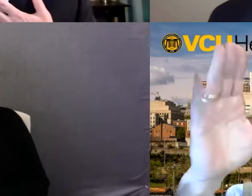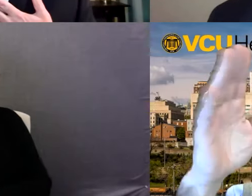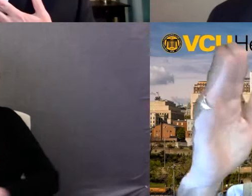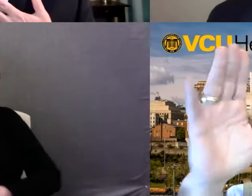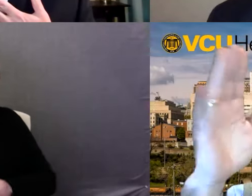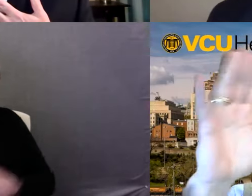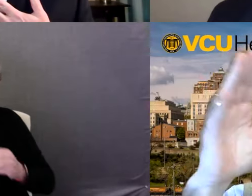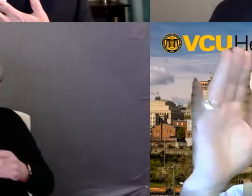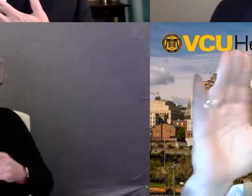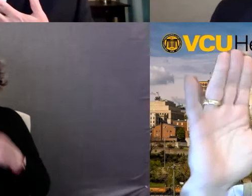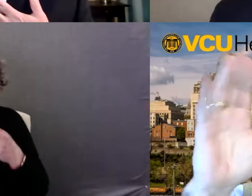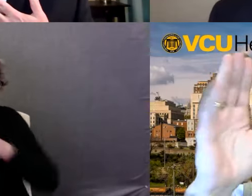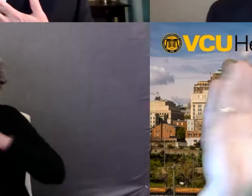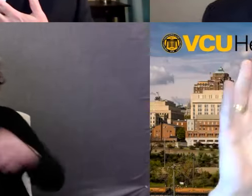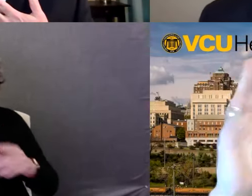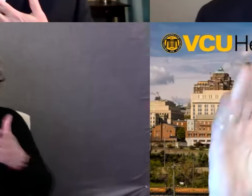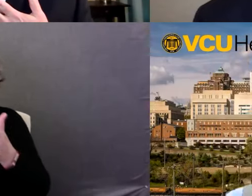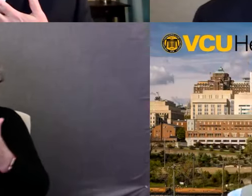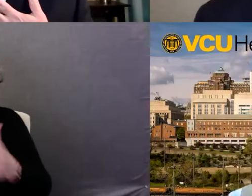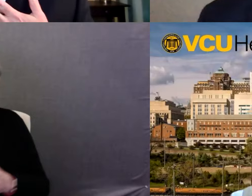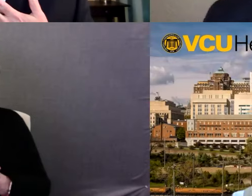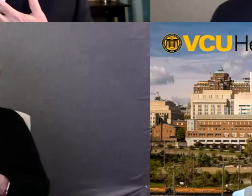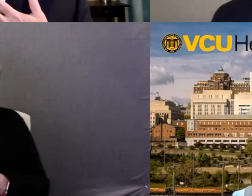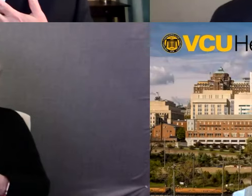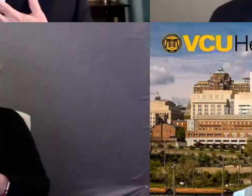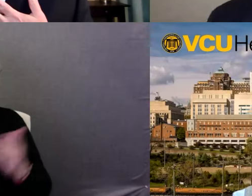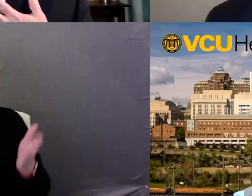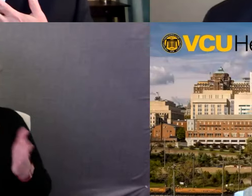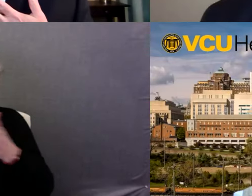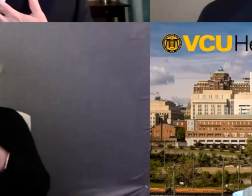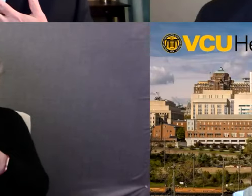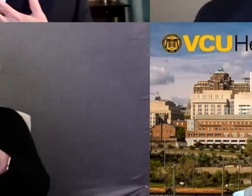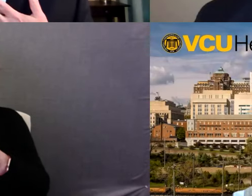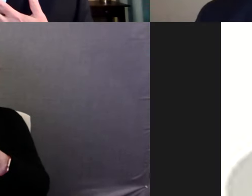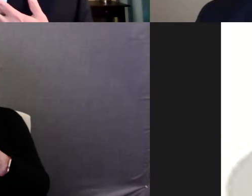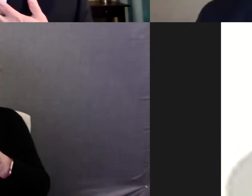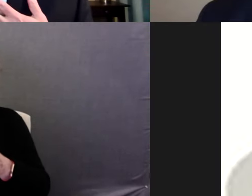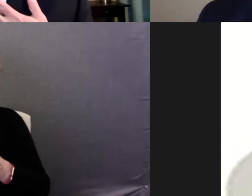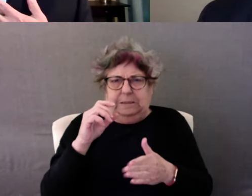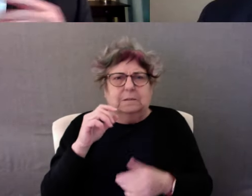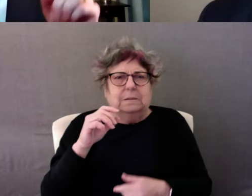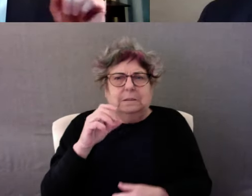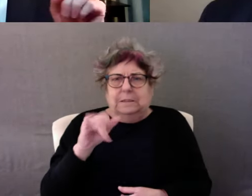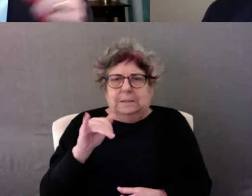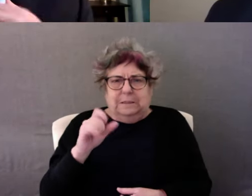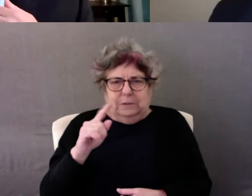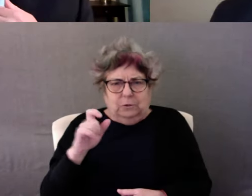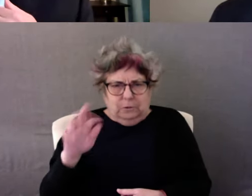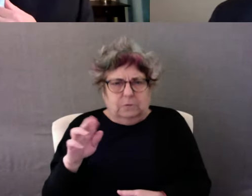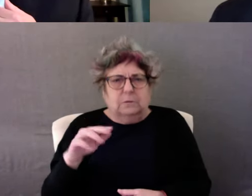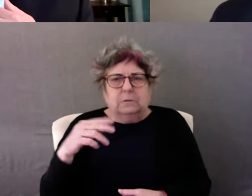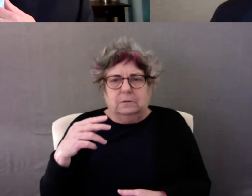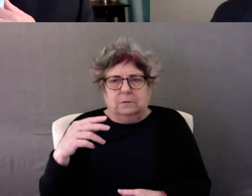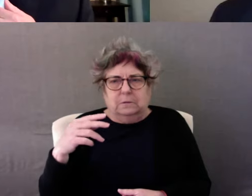you all. Thank you. I think Sister Udine, we'll turn the mic over to you, and then Pastor Gray will